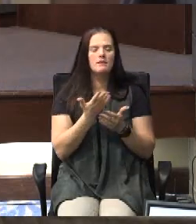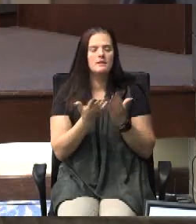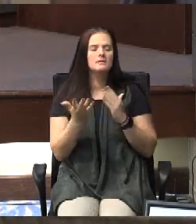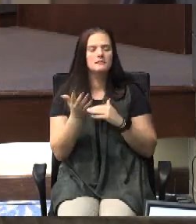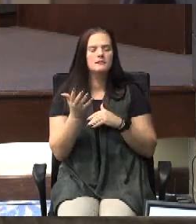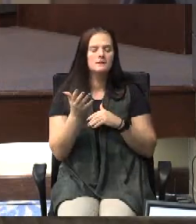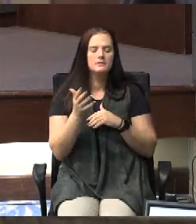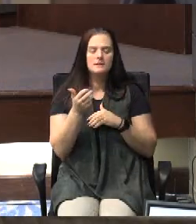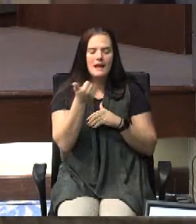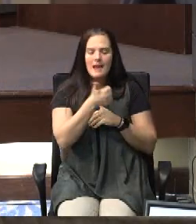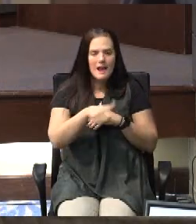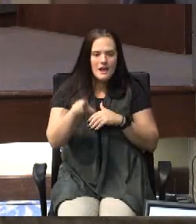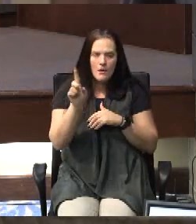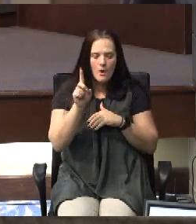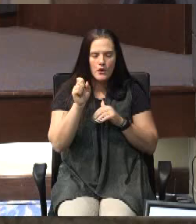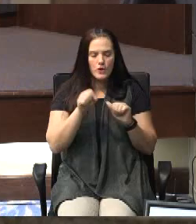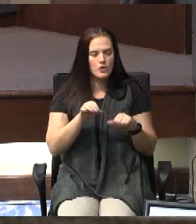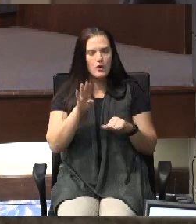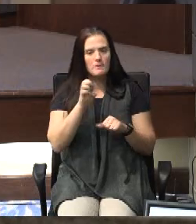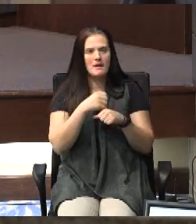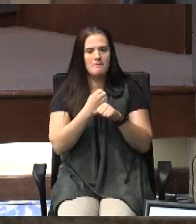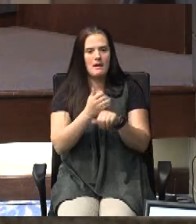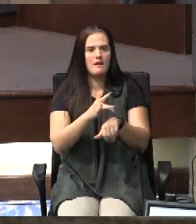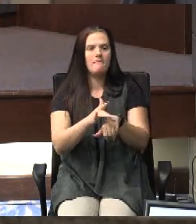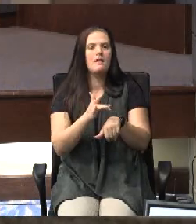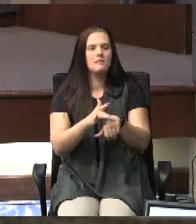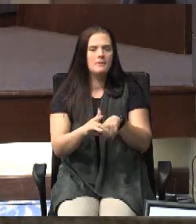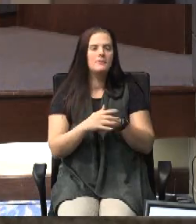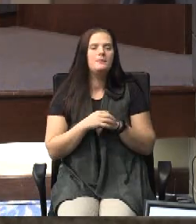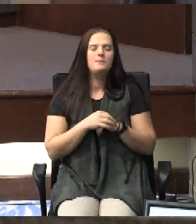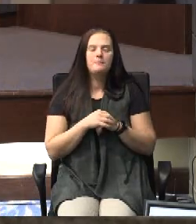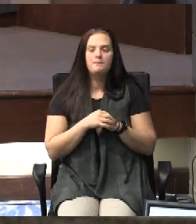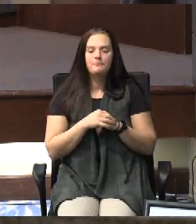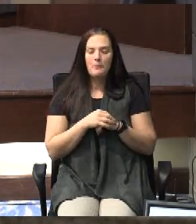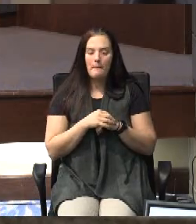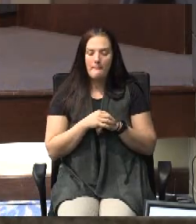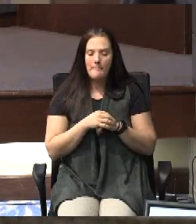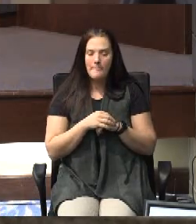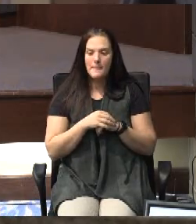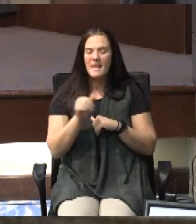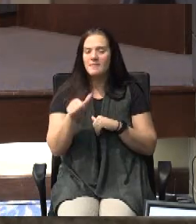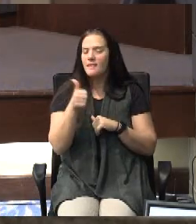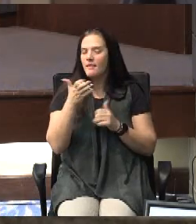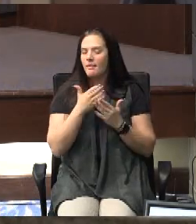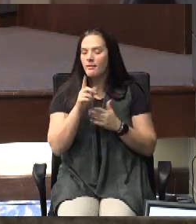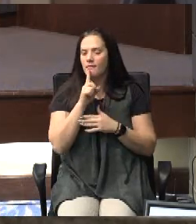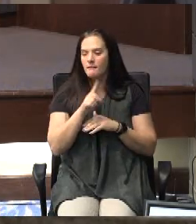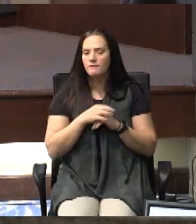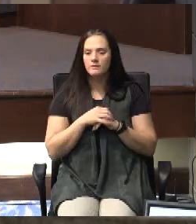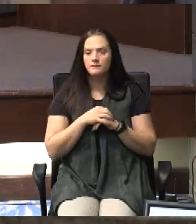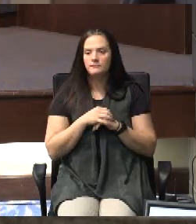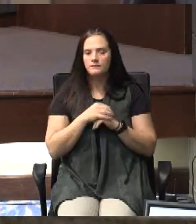just about anywhere that it could be made available. The other thing is